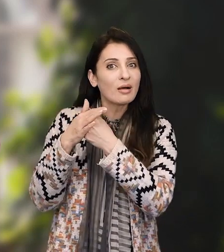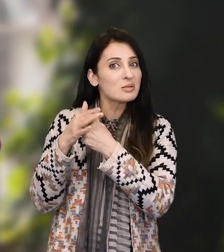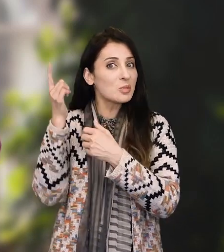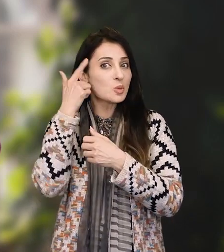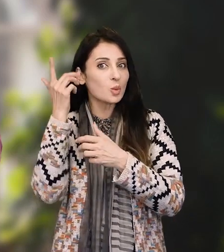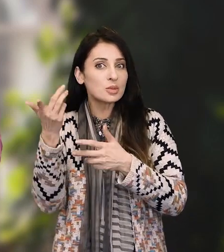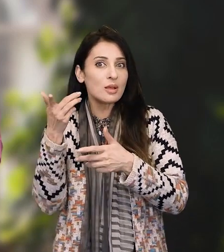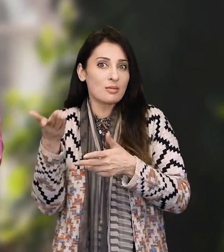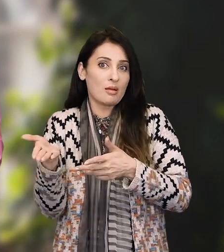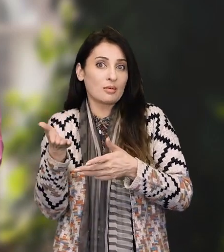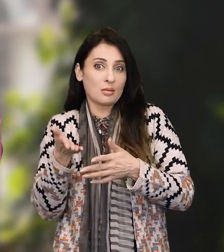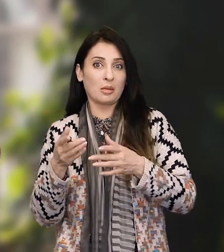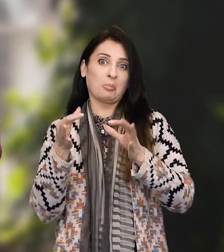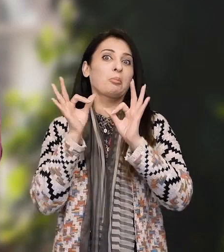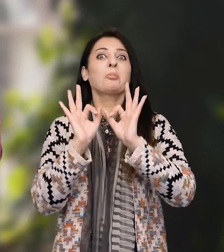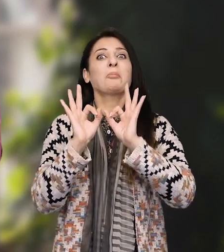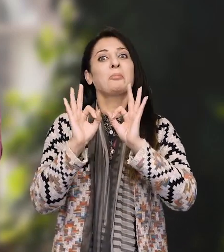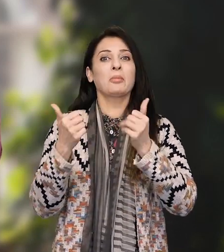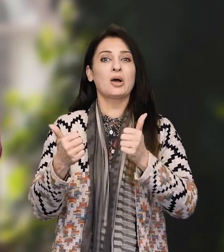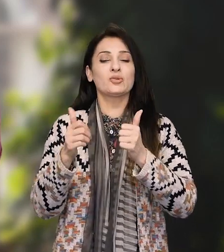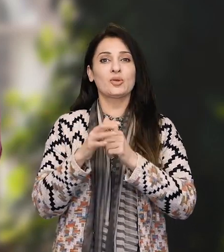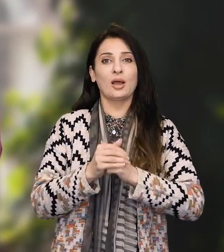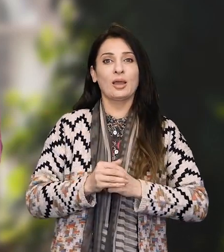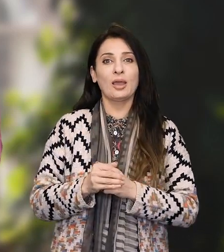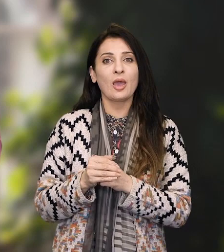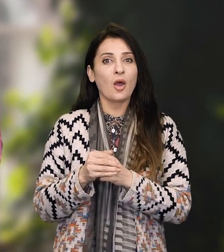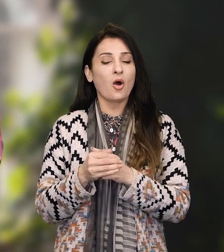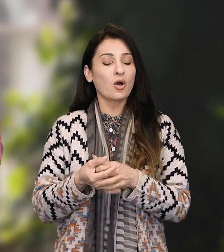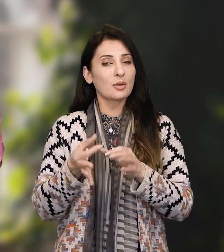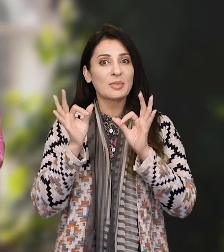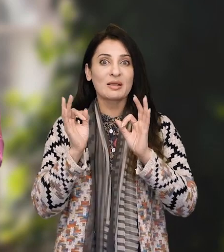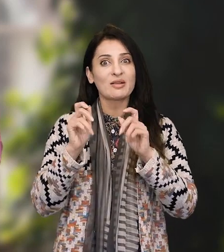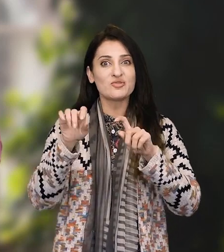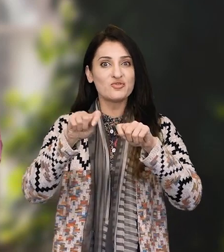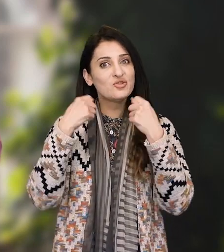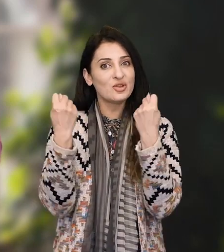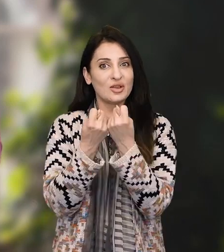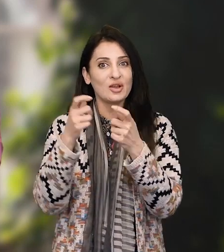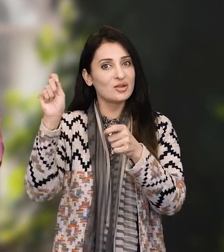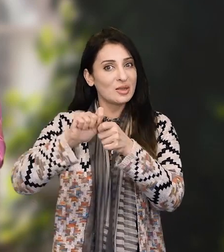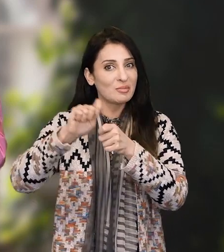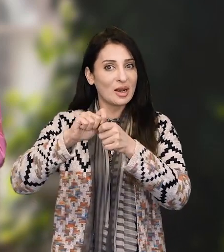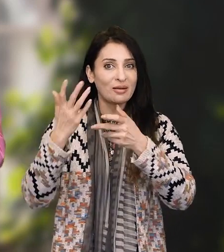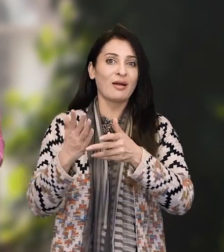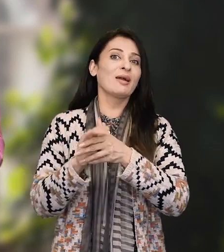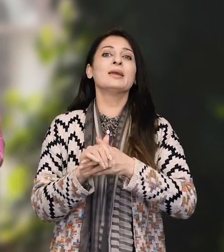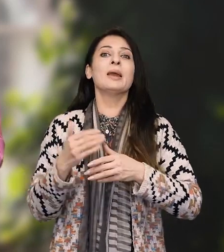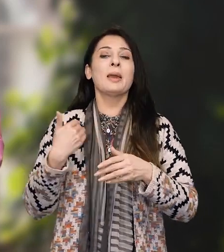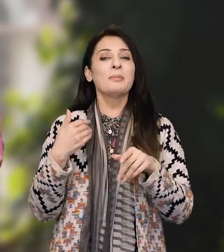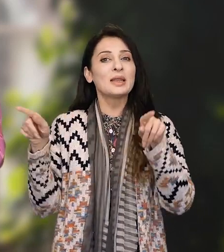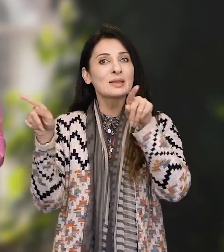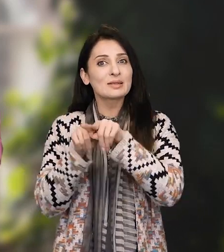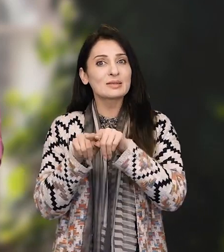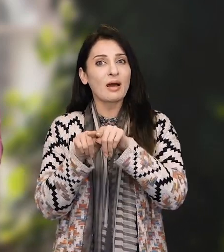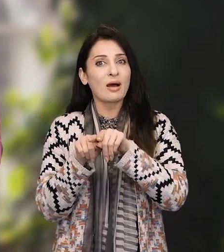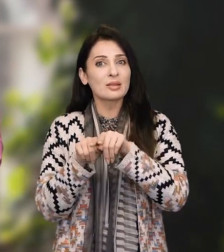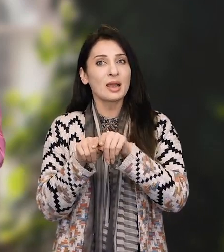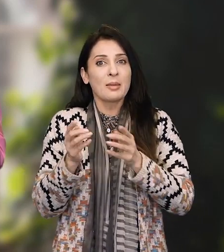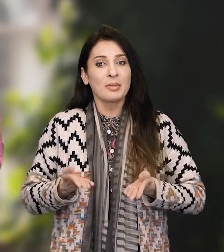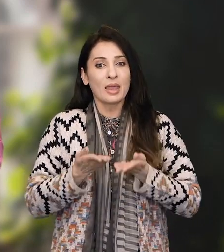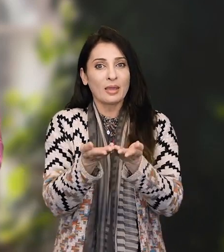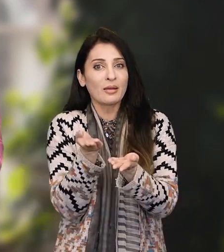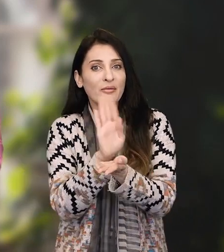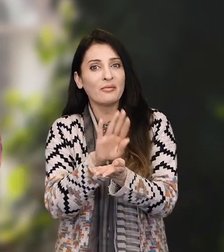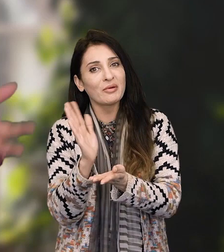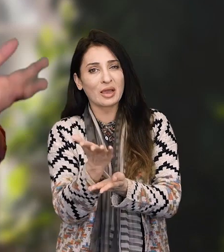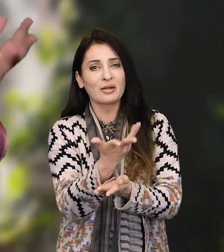husband's passion to create and then I think we just made a very good team for you know, for me to be able to